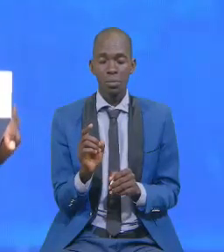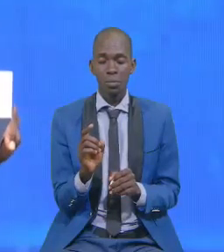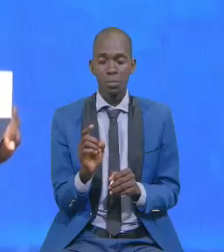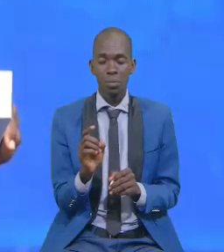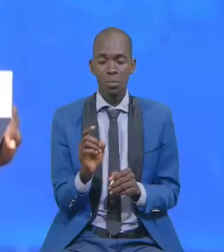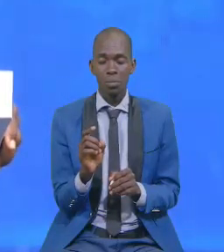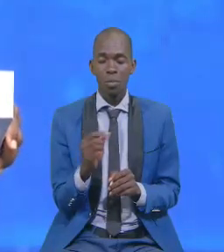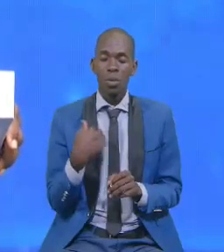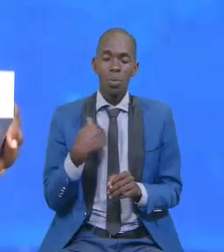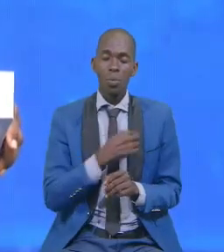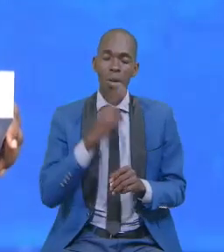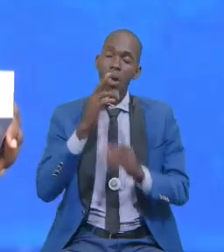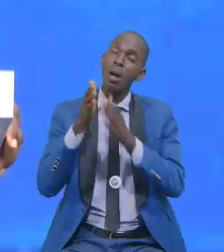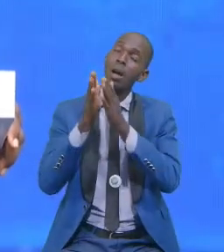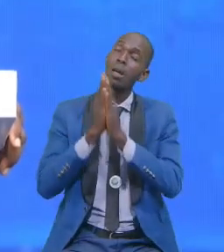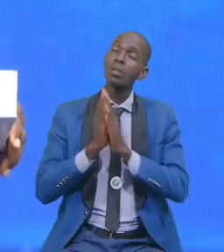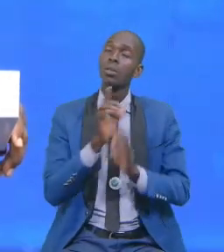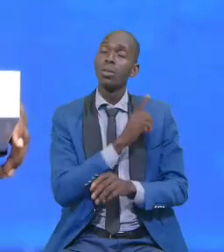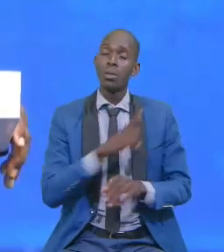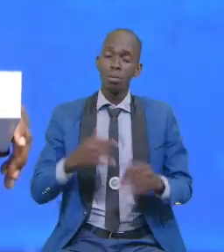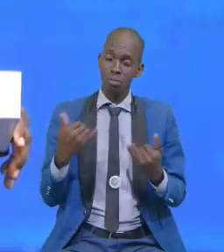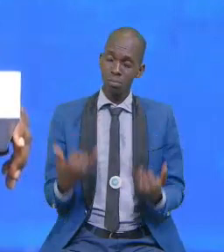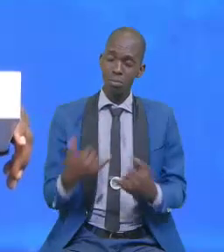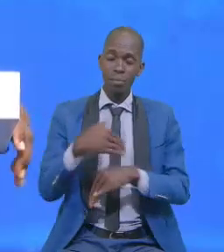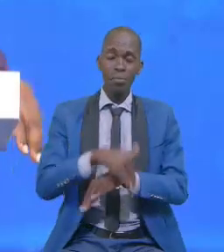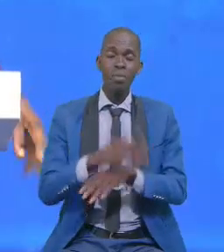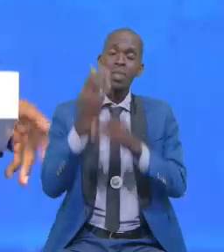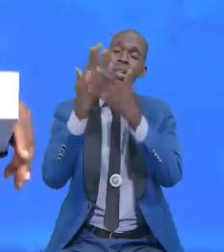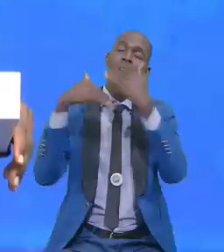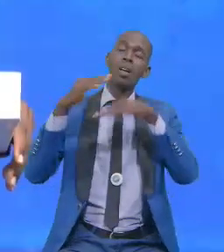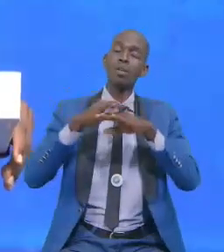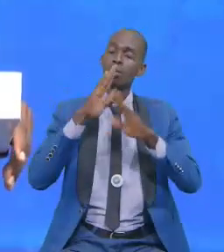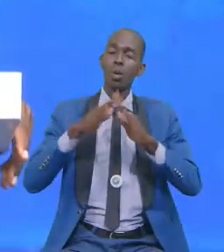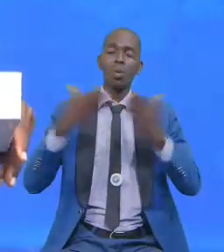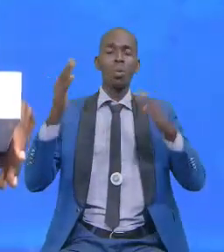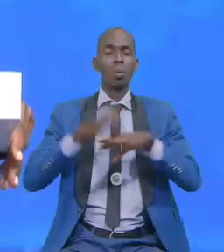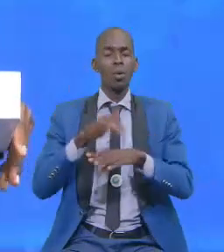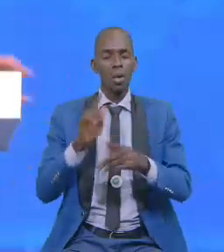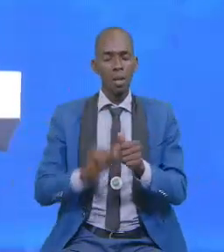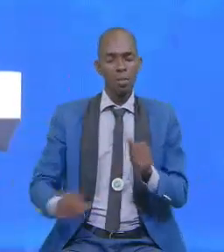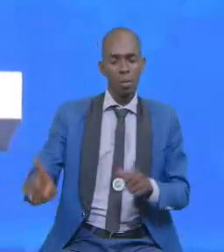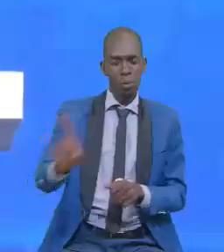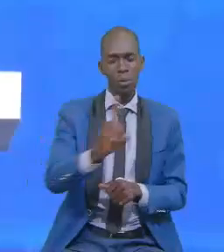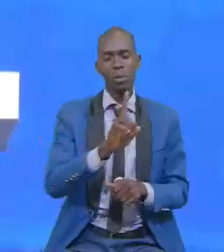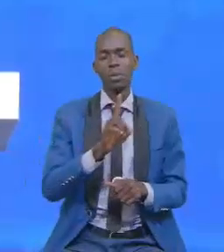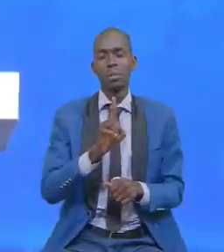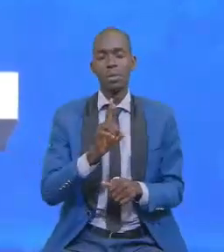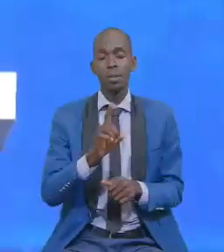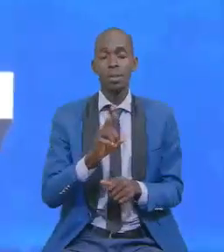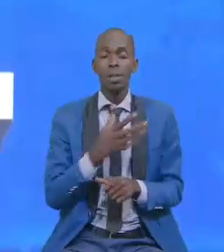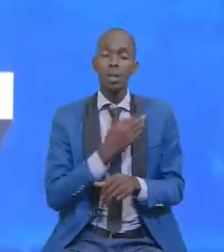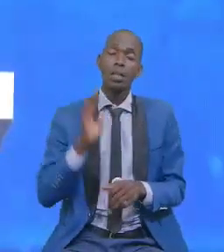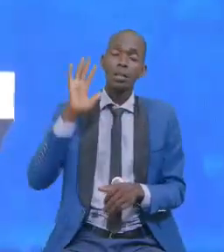We're asking, Lord, tonight, the heavens will be opened upon everyone. And your